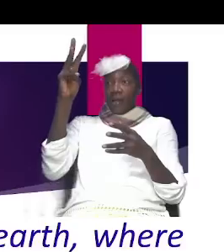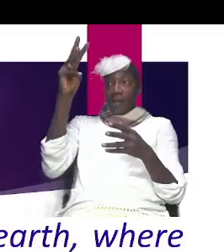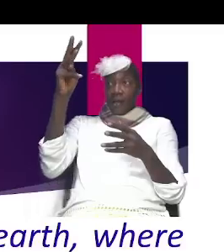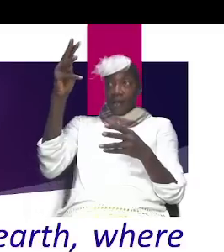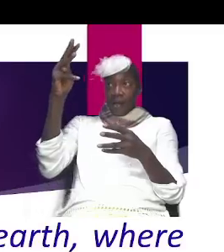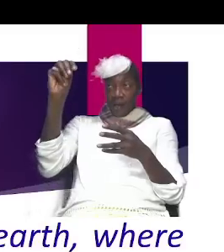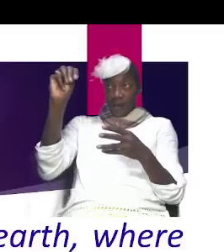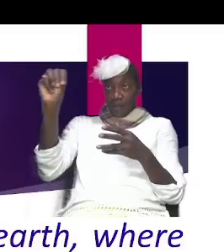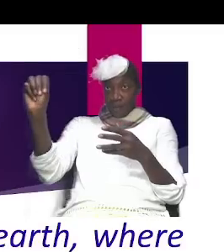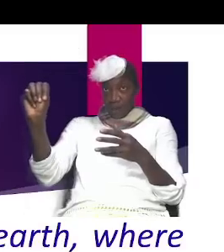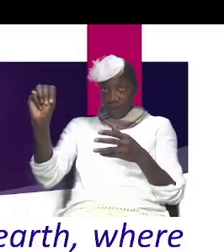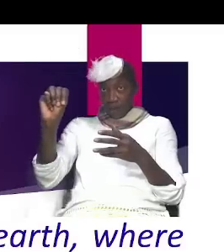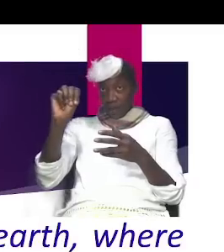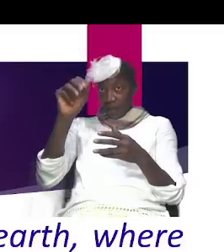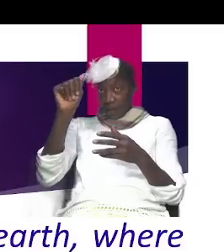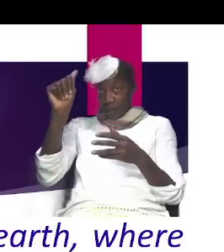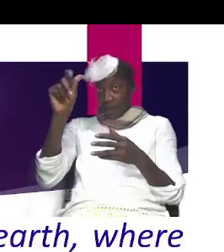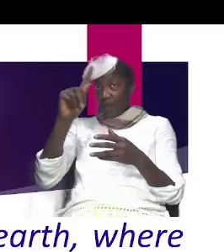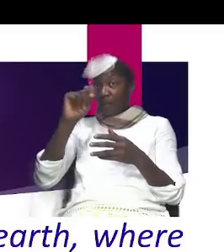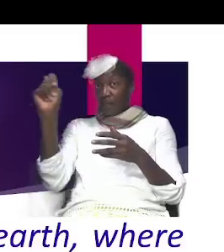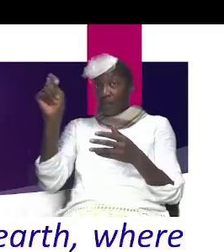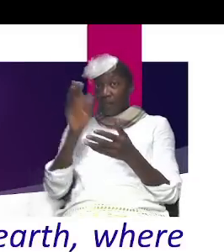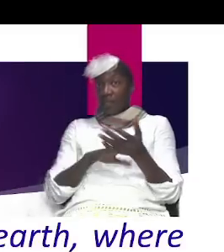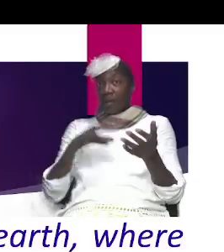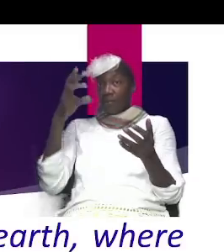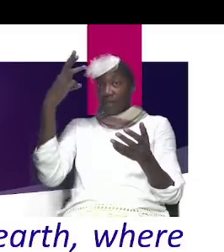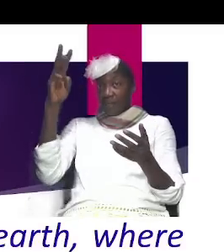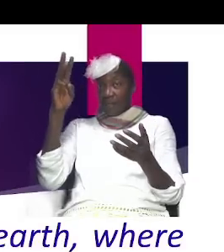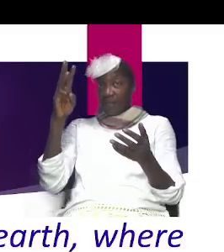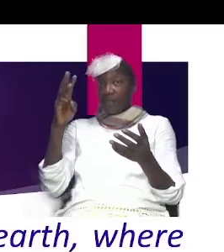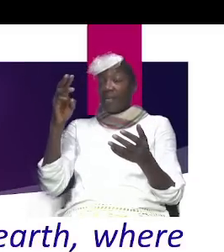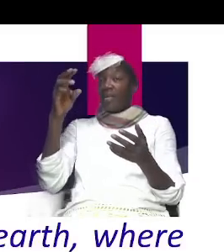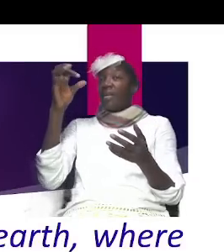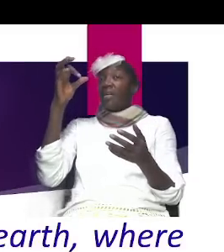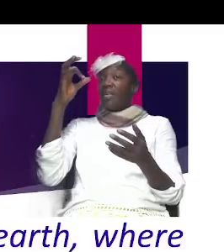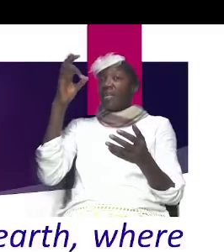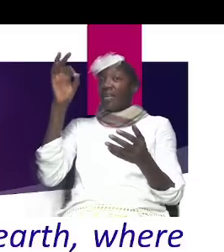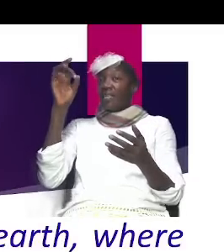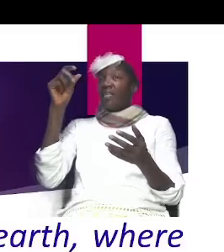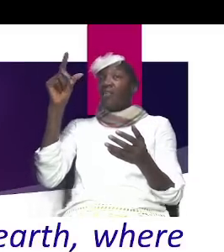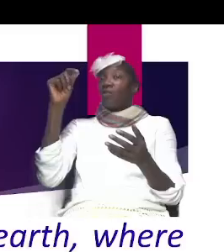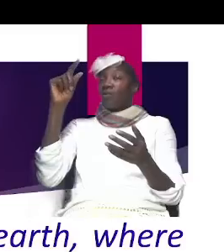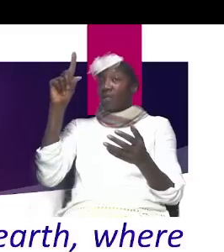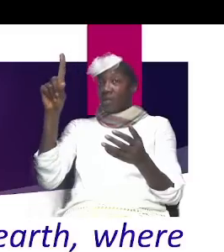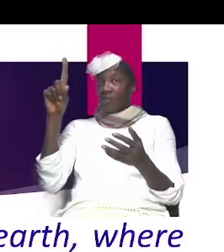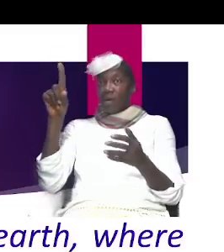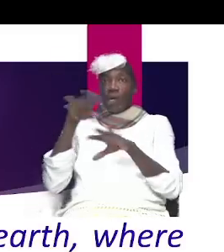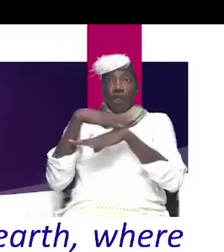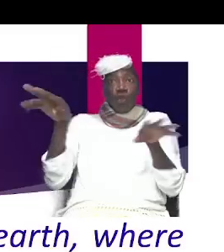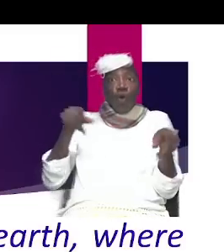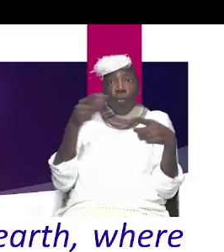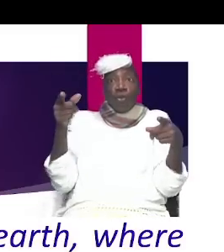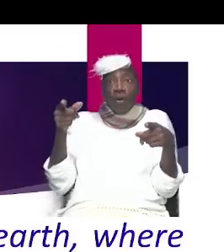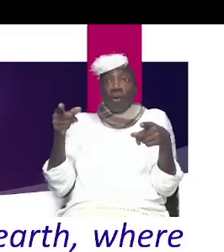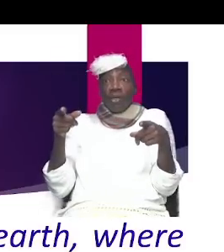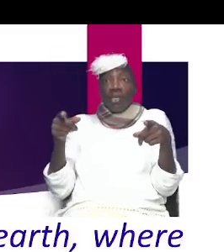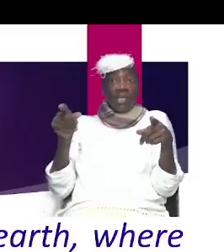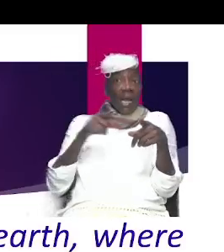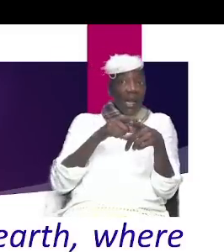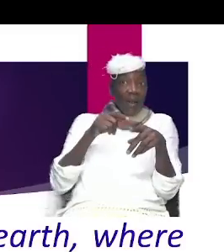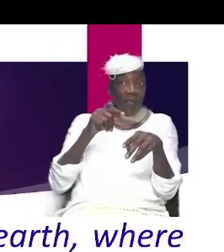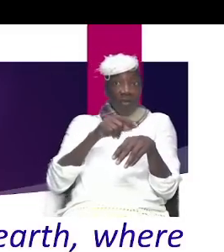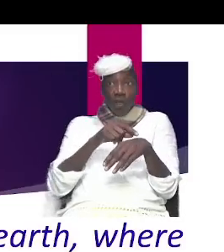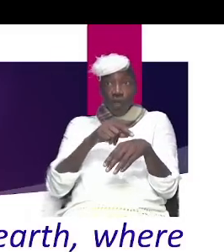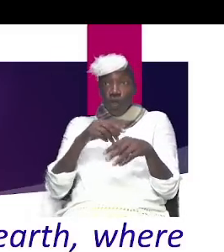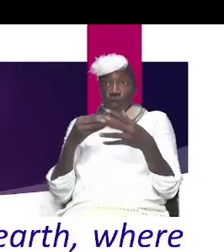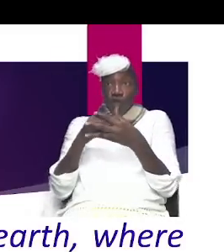19 to 21, he continue along the same trend. Do not lay up for yourself treasures upon earth,